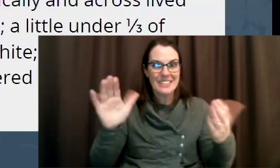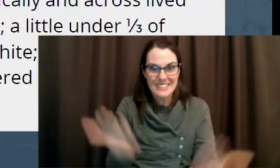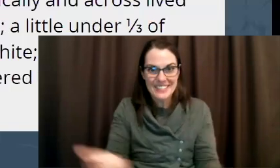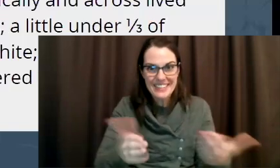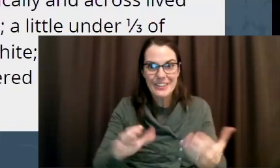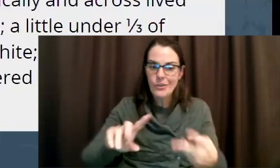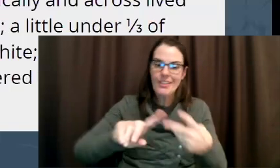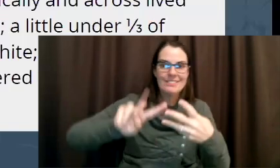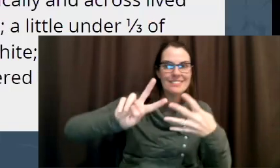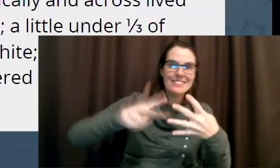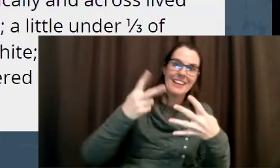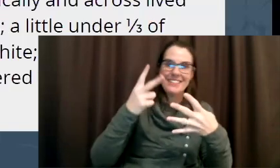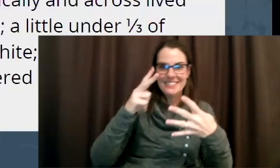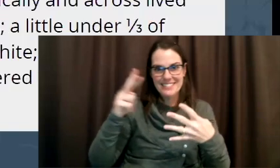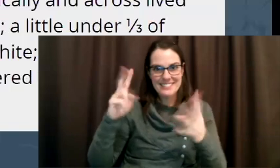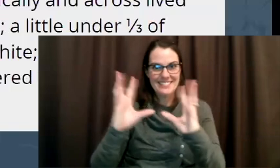2. And